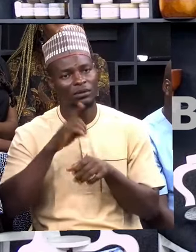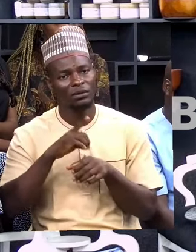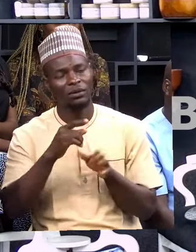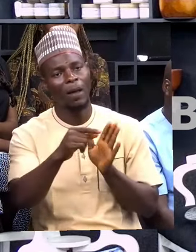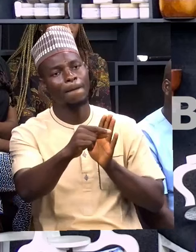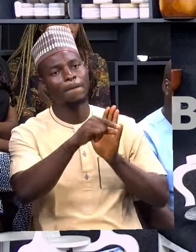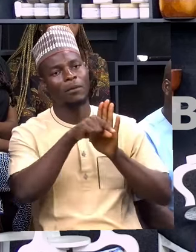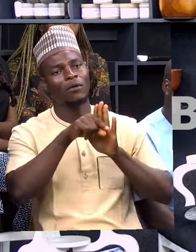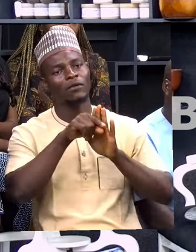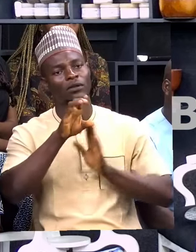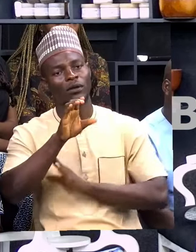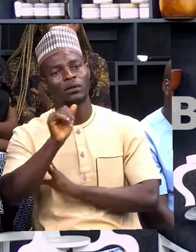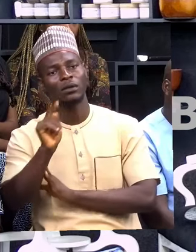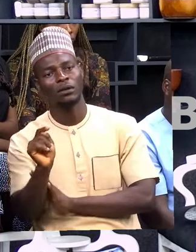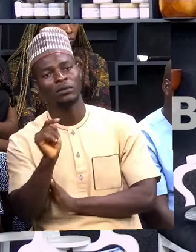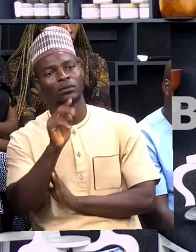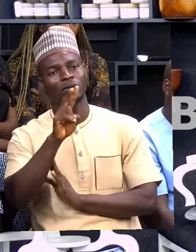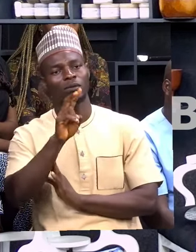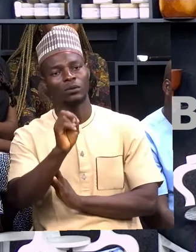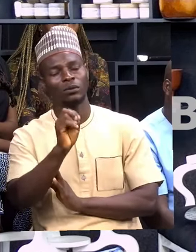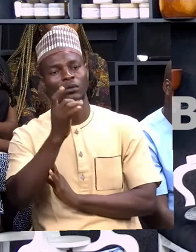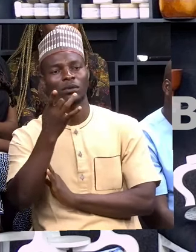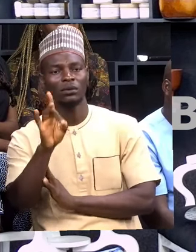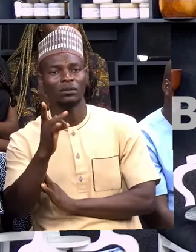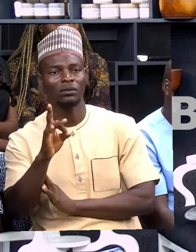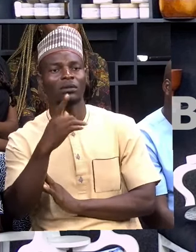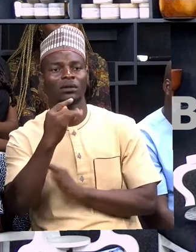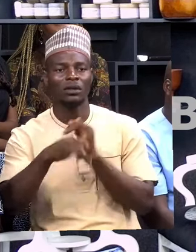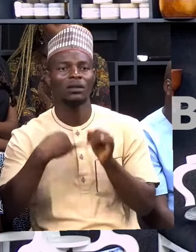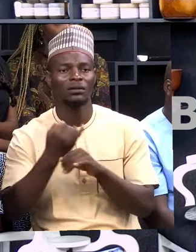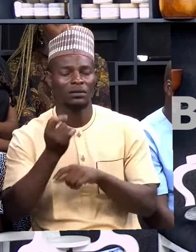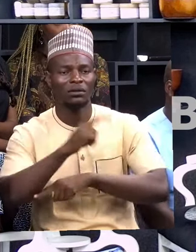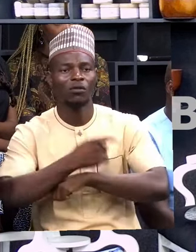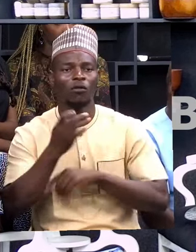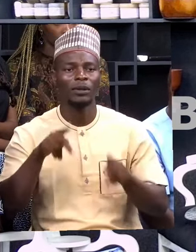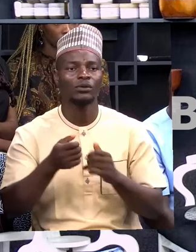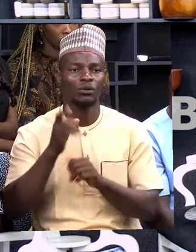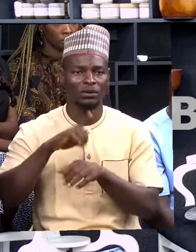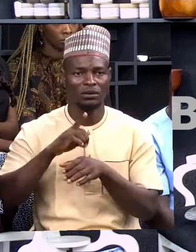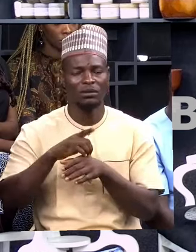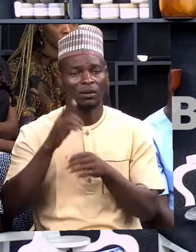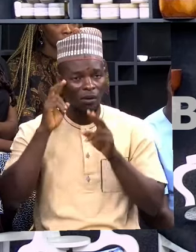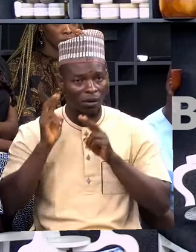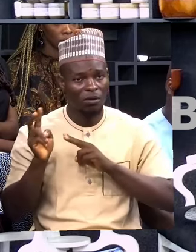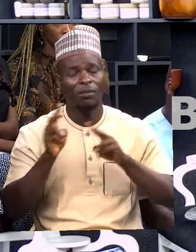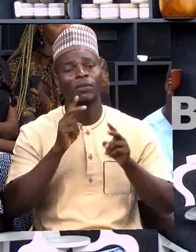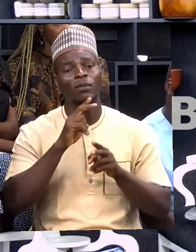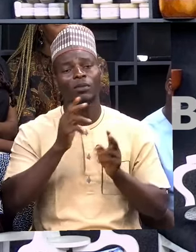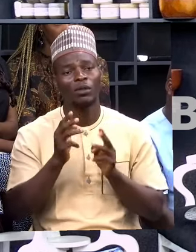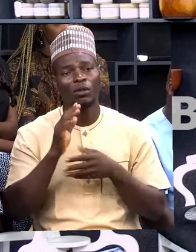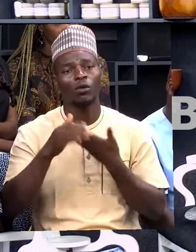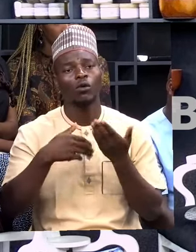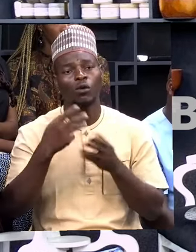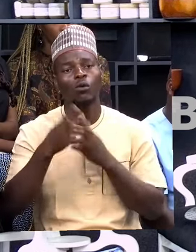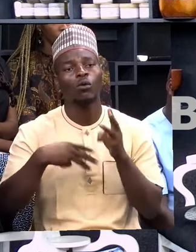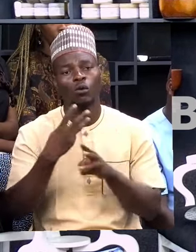Prohibition Act 2018. 2. The International Day of Persons with Disability, observed worldwide on